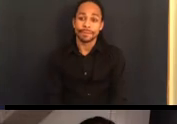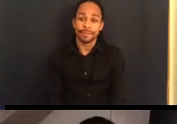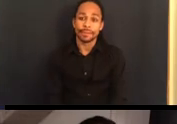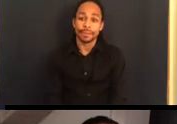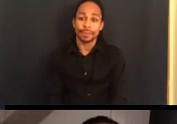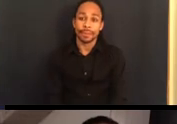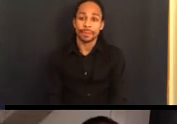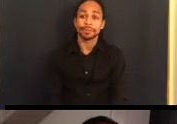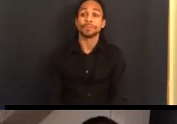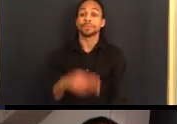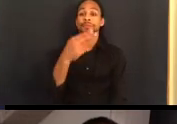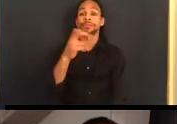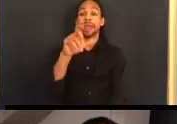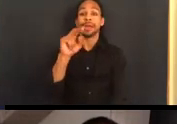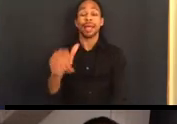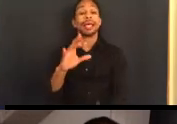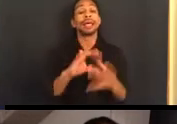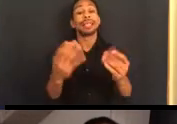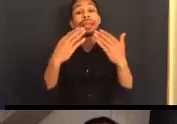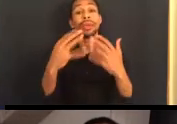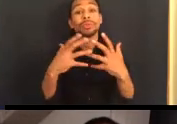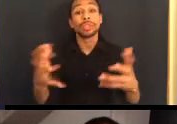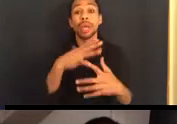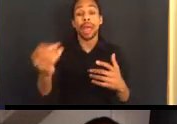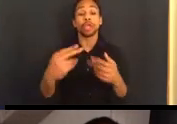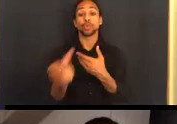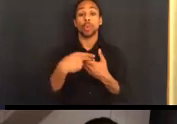Thank you so much. Thanks for joining us, and join us on May